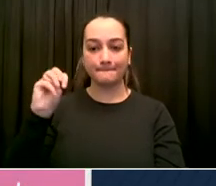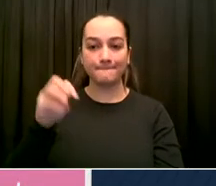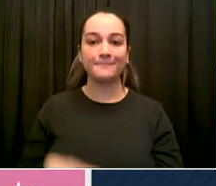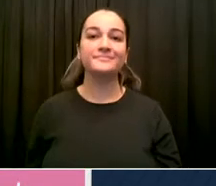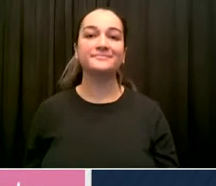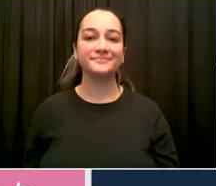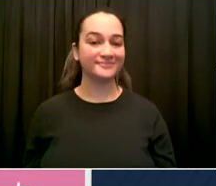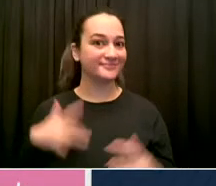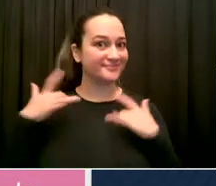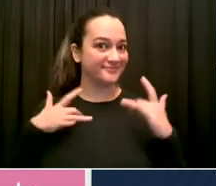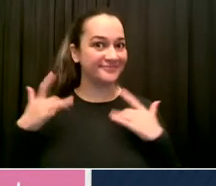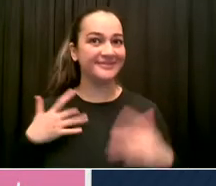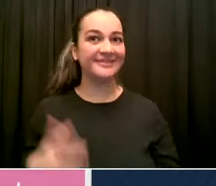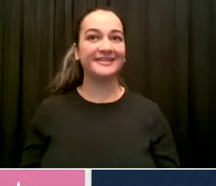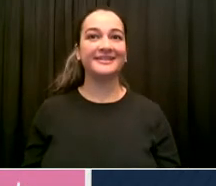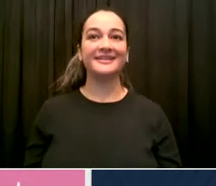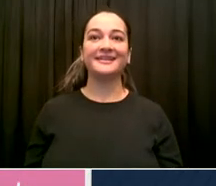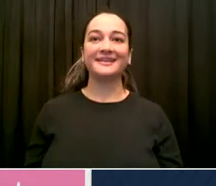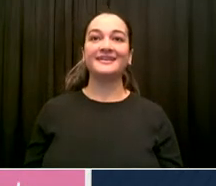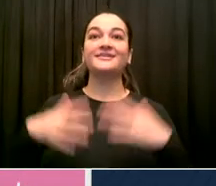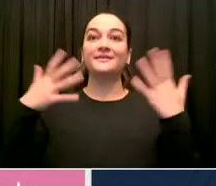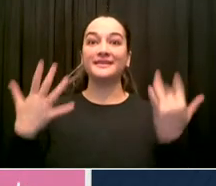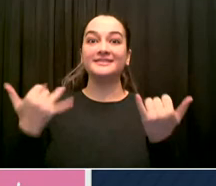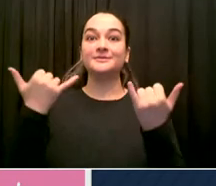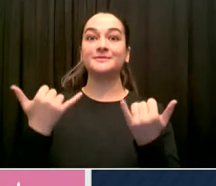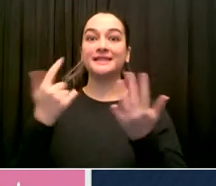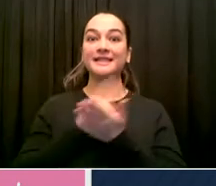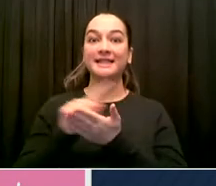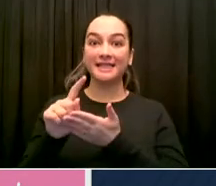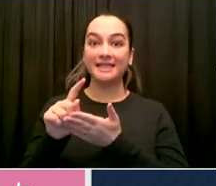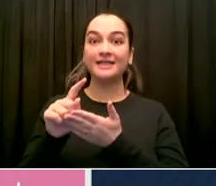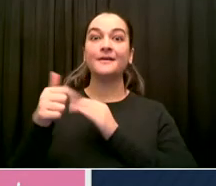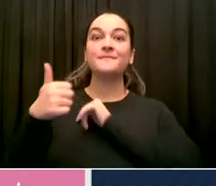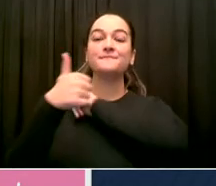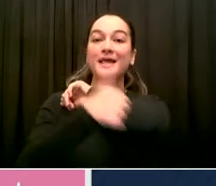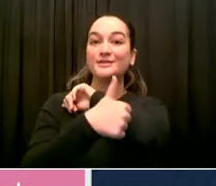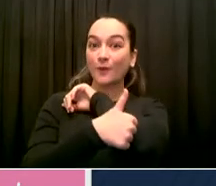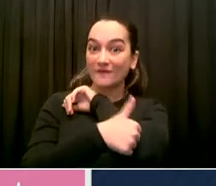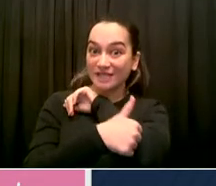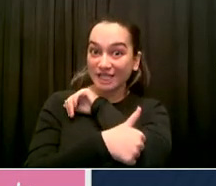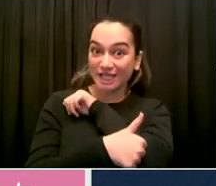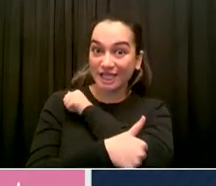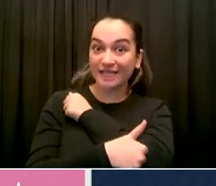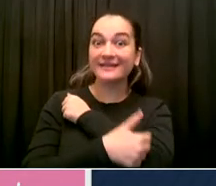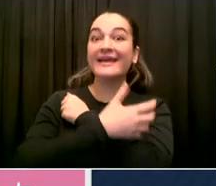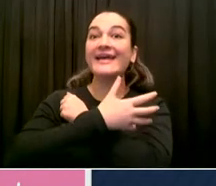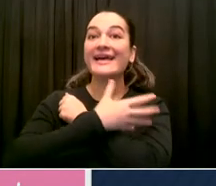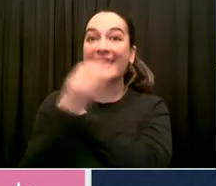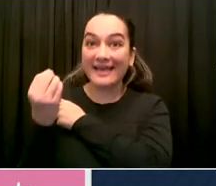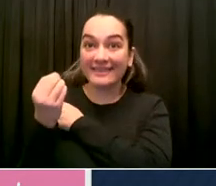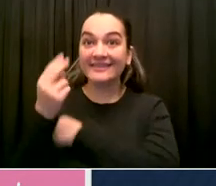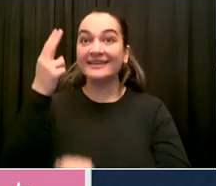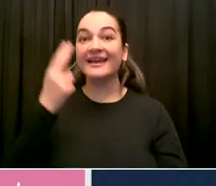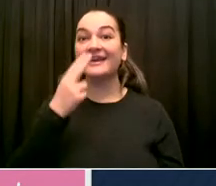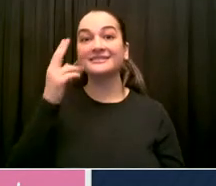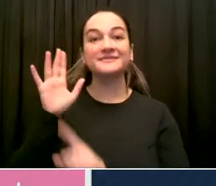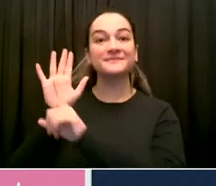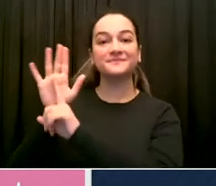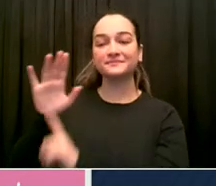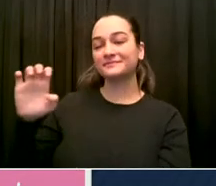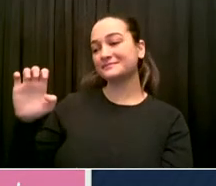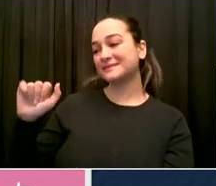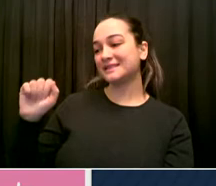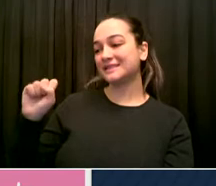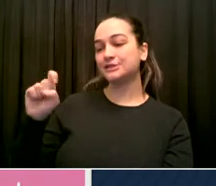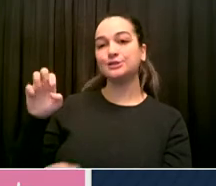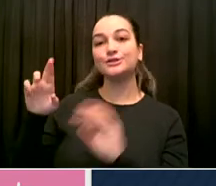It's Passover. I wish Azizim Pesach to all members of the Jewish community. It's a special